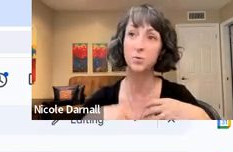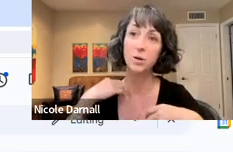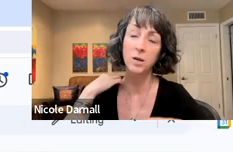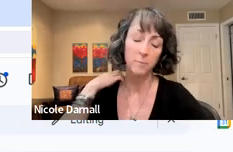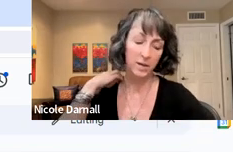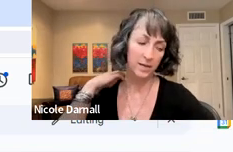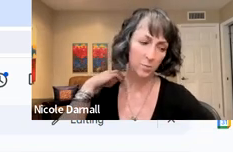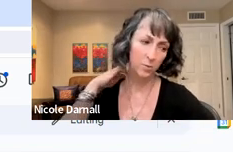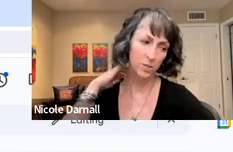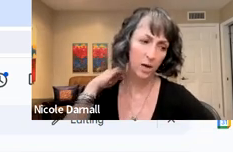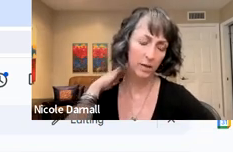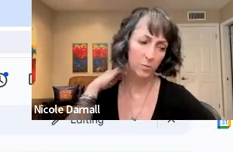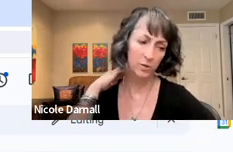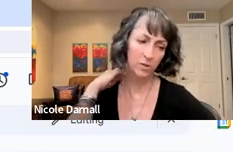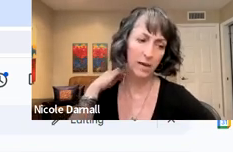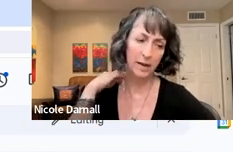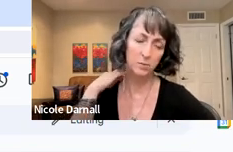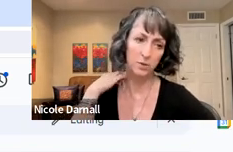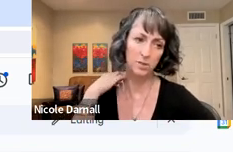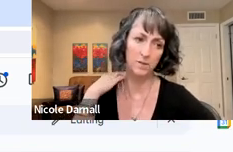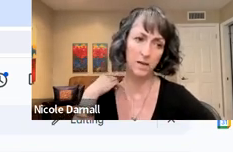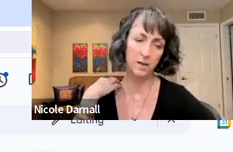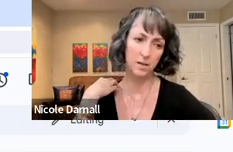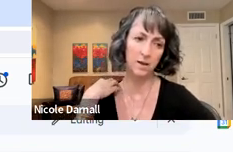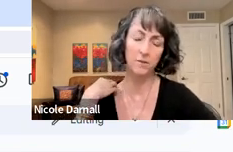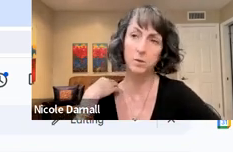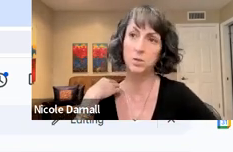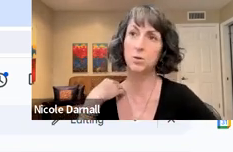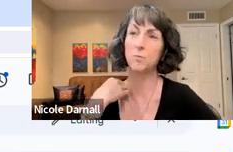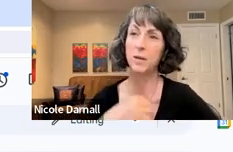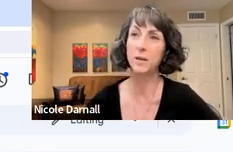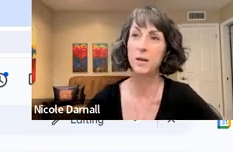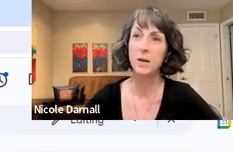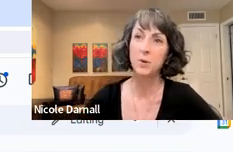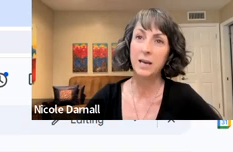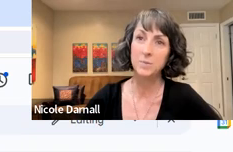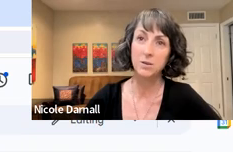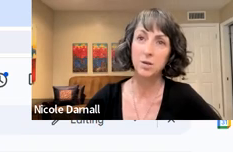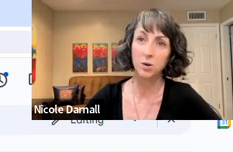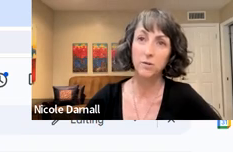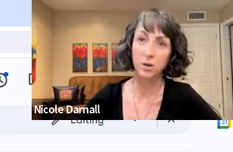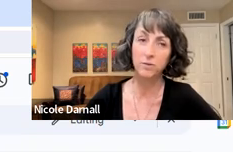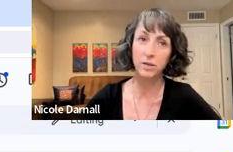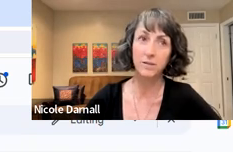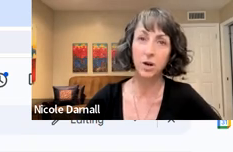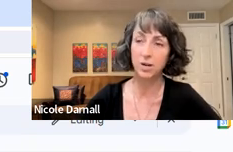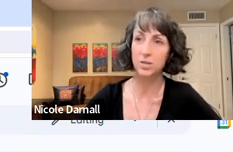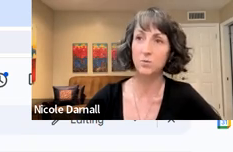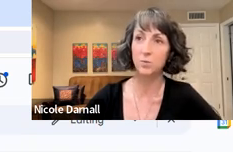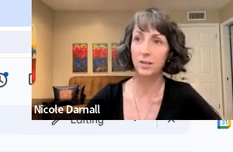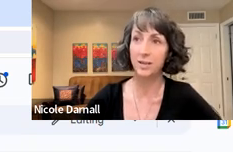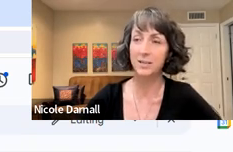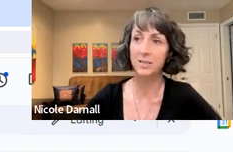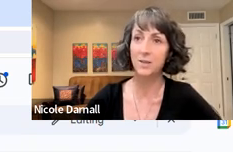SF Tool. But as we were talking with the experts in that focus group meeting, we kept hearing over and over again the